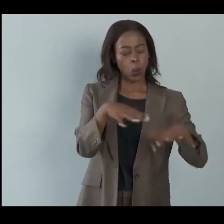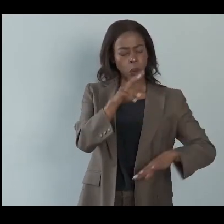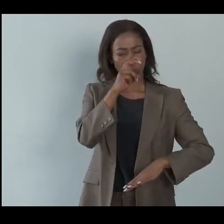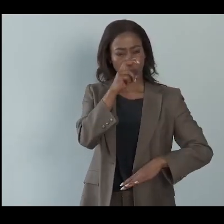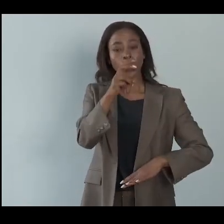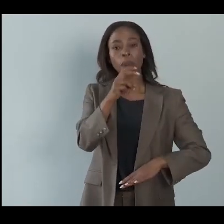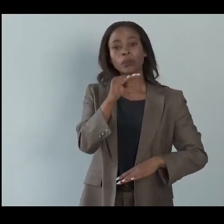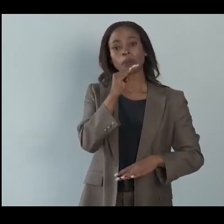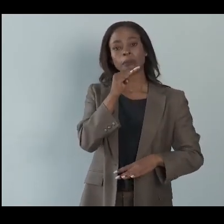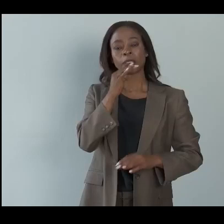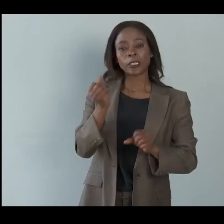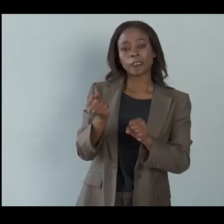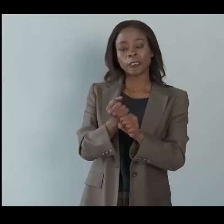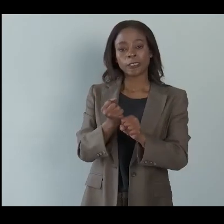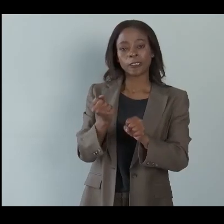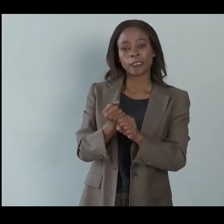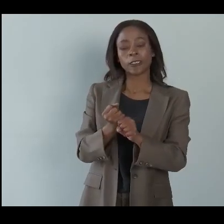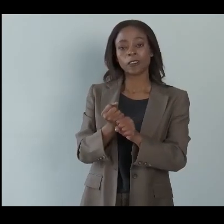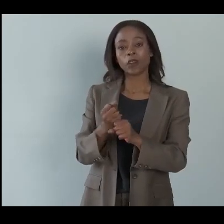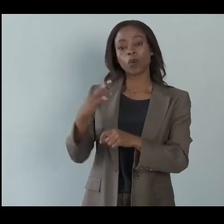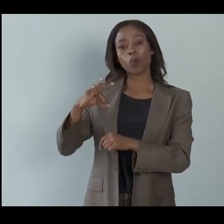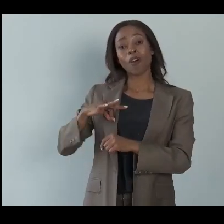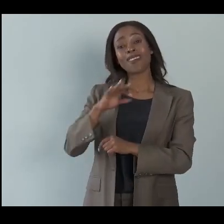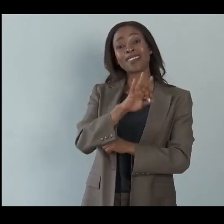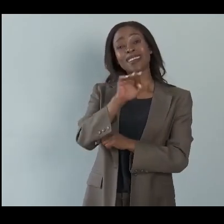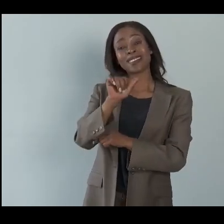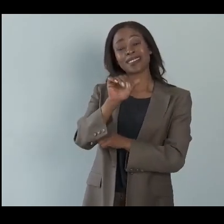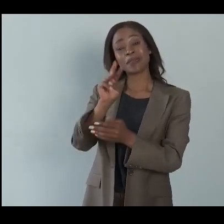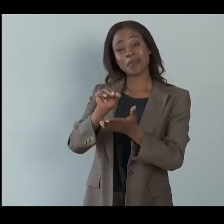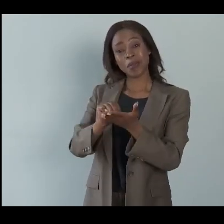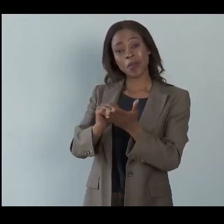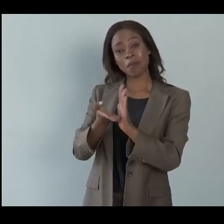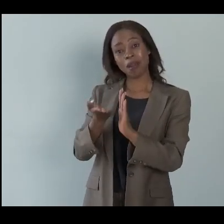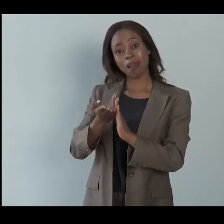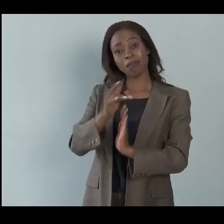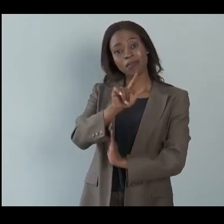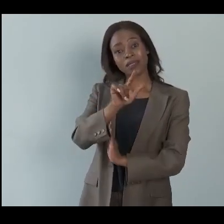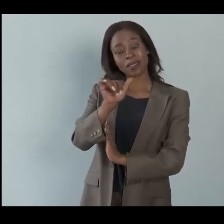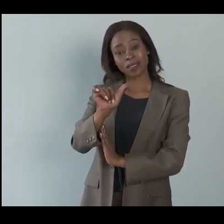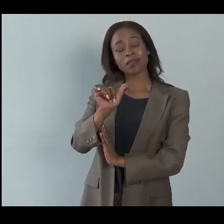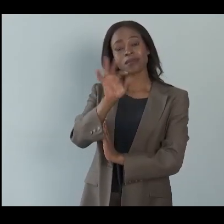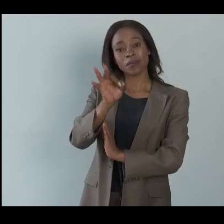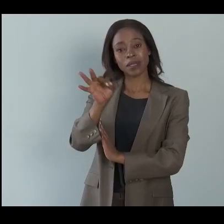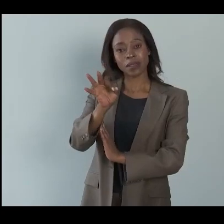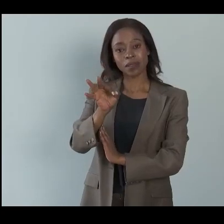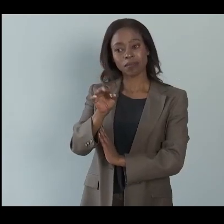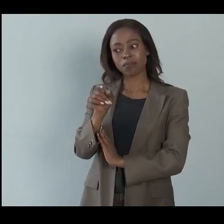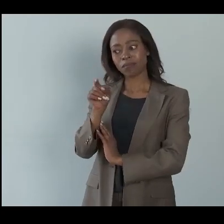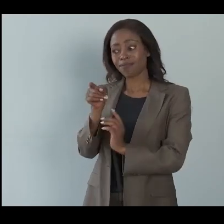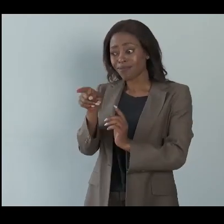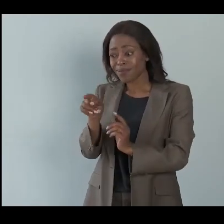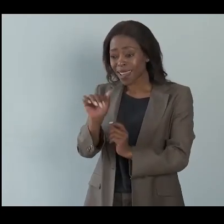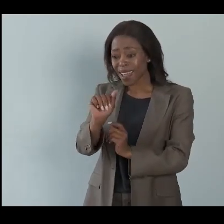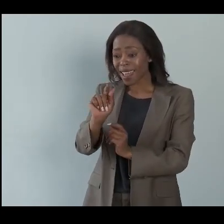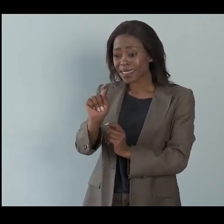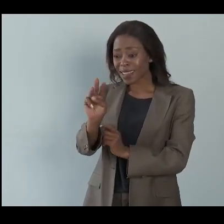operating profit of 37 million, up 76%. Excluding the impact of the ATM business, the